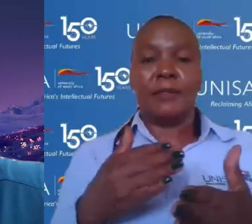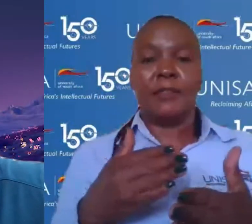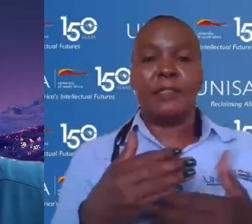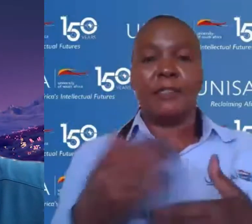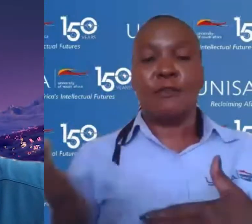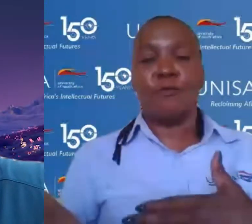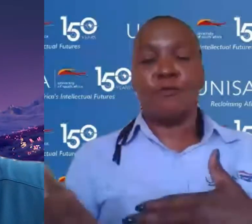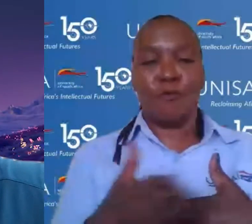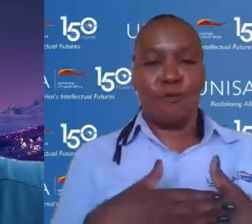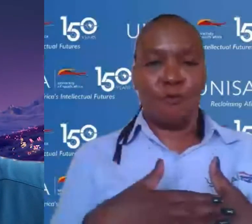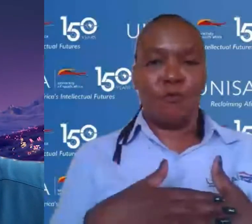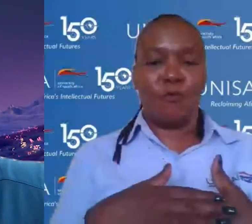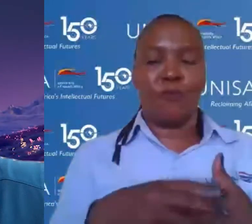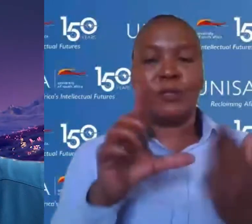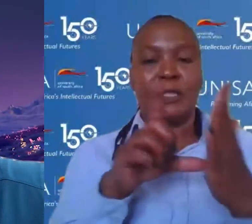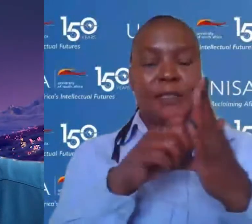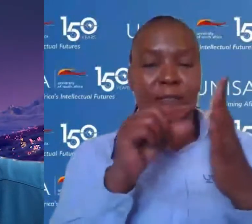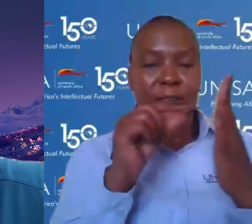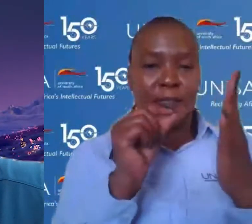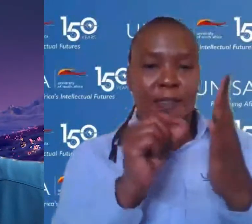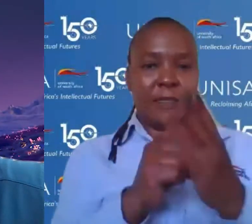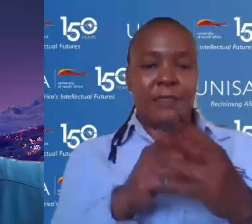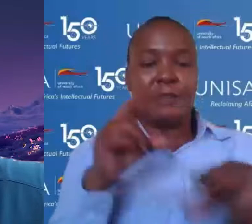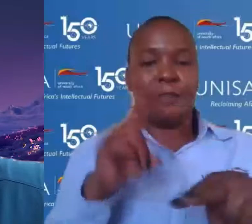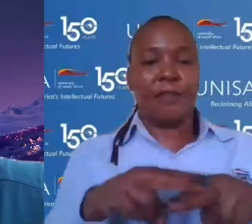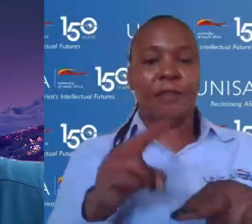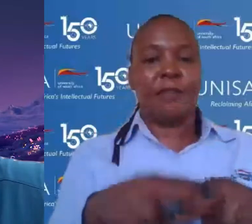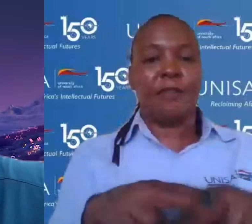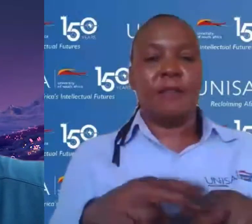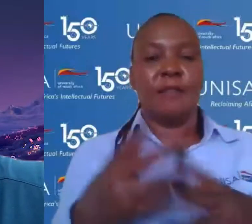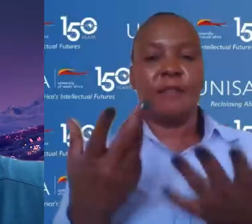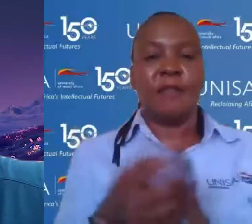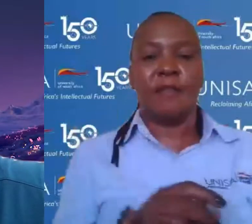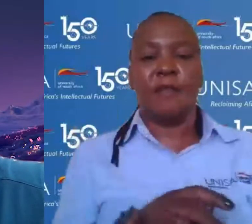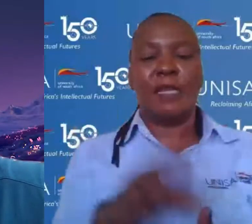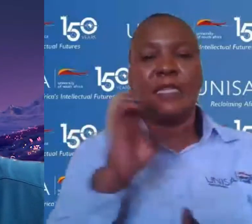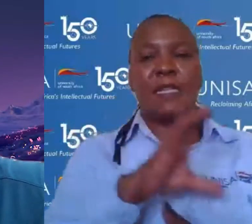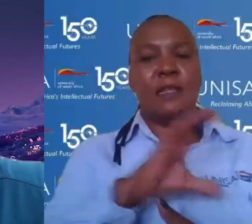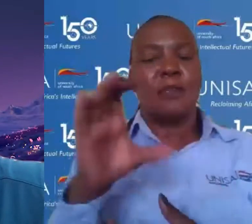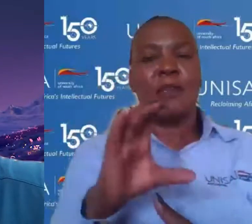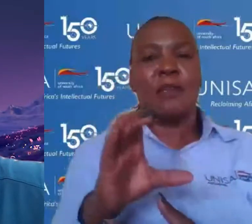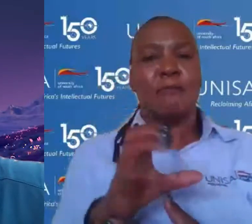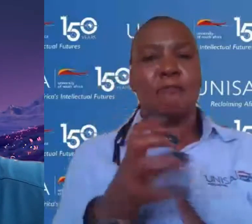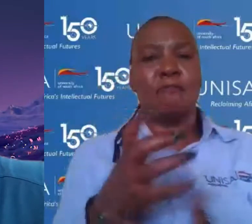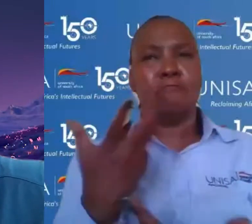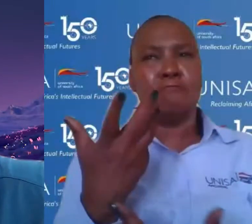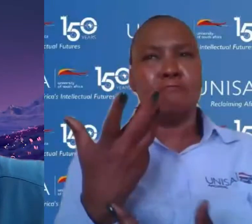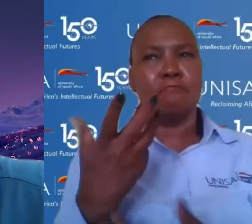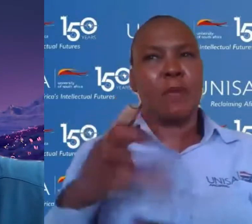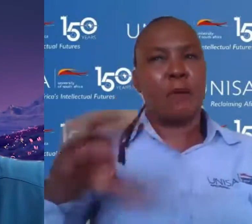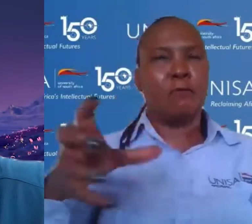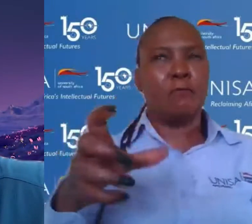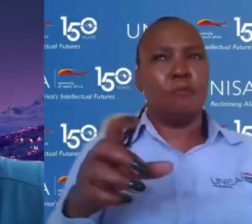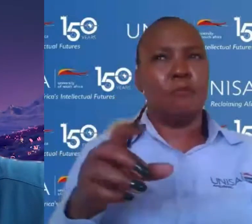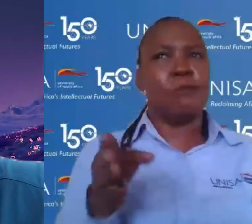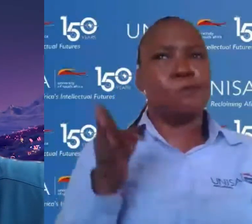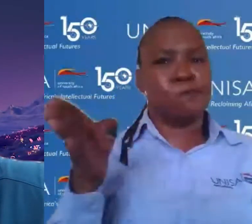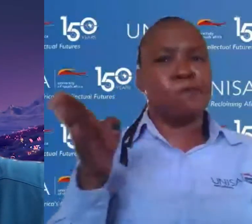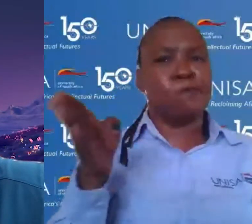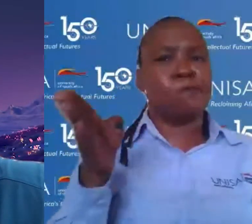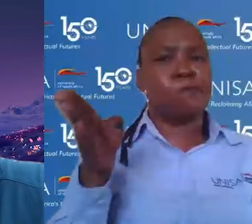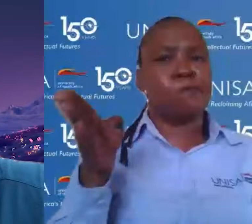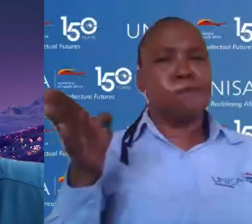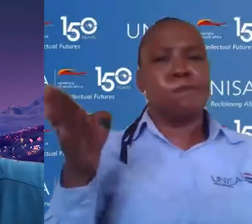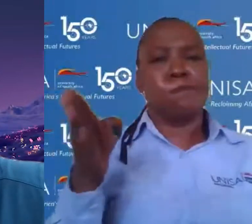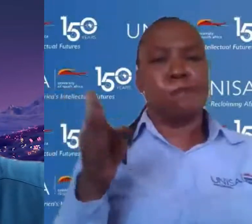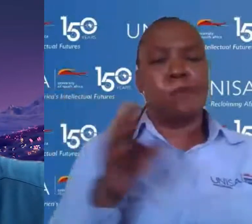fees. There aren't any campuses in the Eastern Cape. There are actually 3 campuses in the Eastern